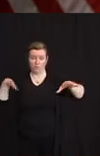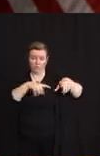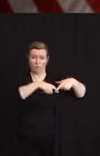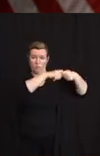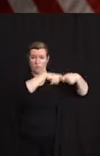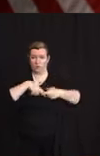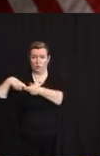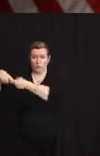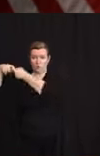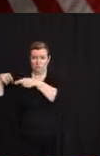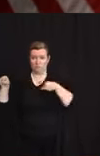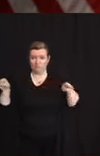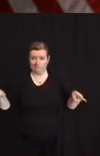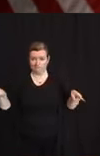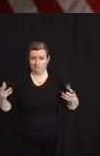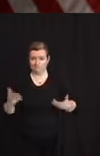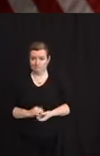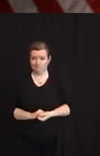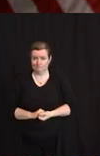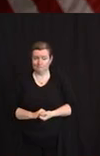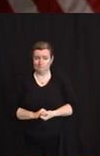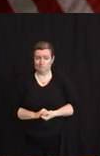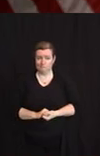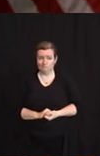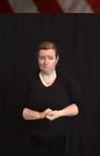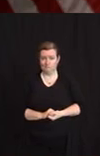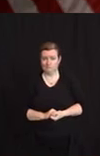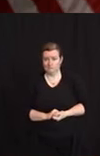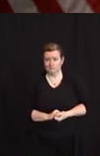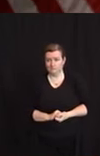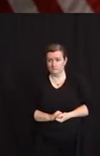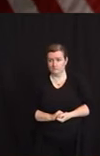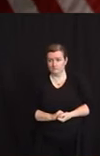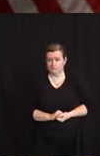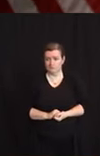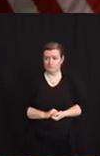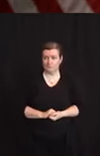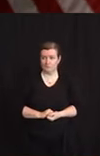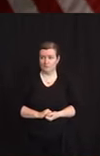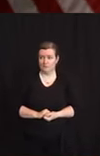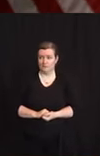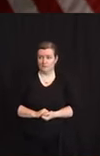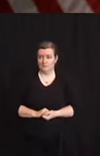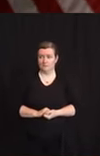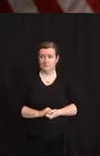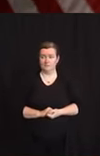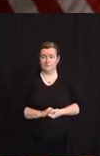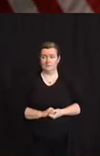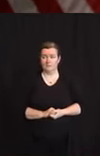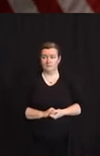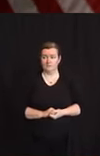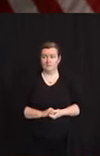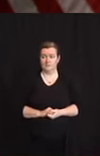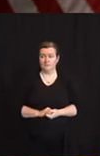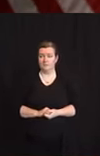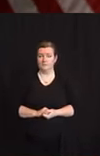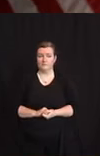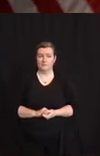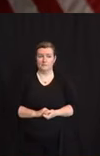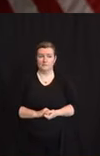we can pull right now, and we likely need to be able to pull both. One is we need federal cash on the